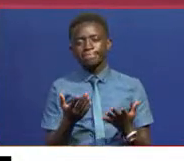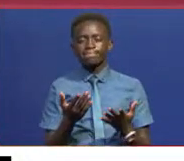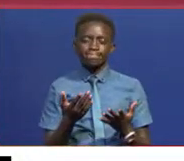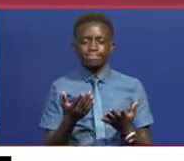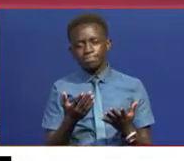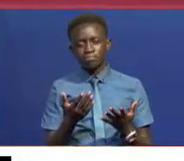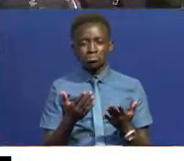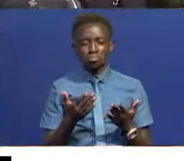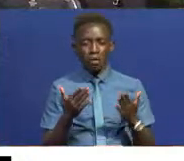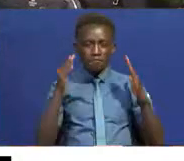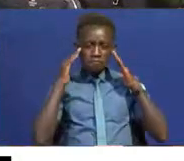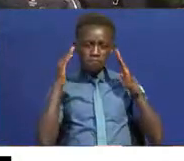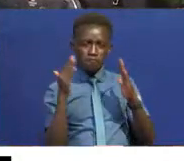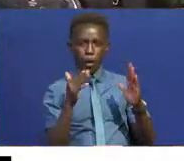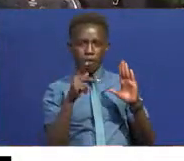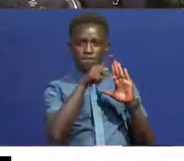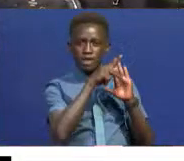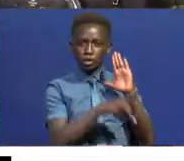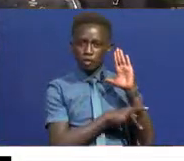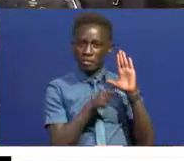philosophical.